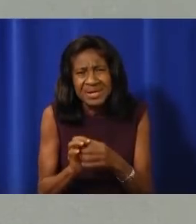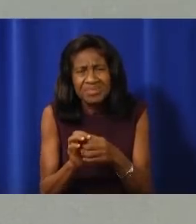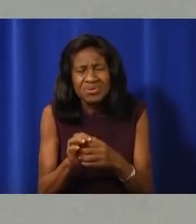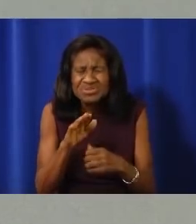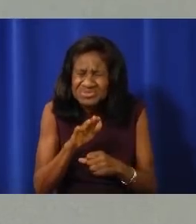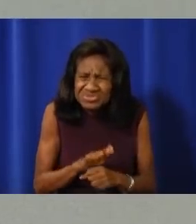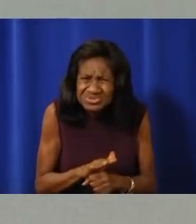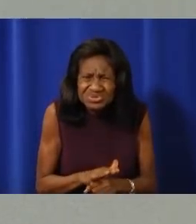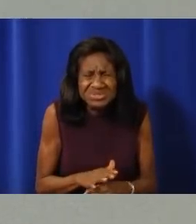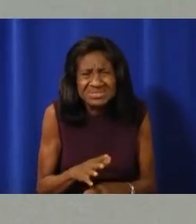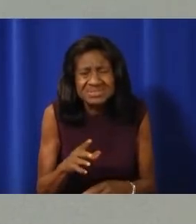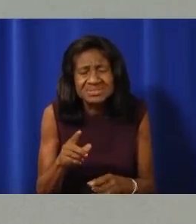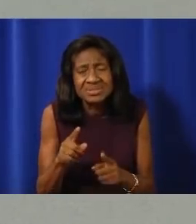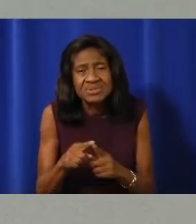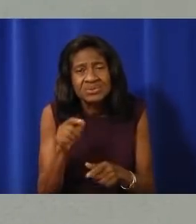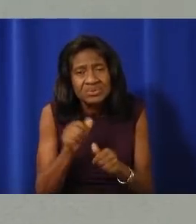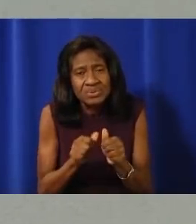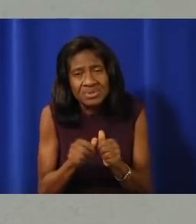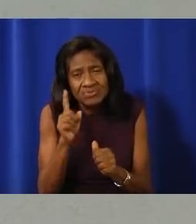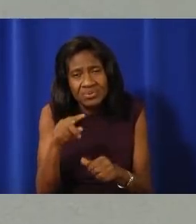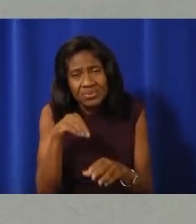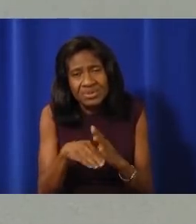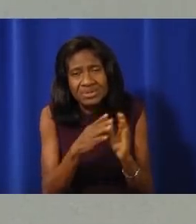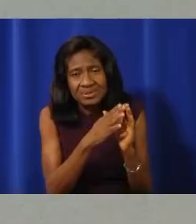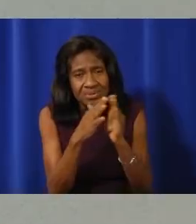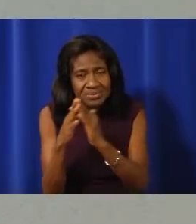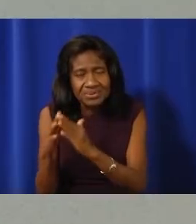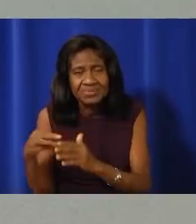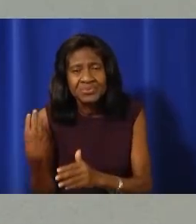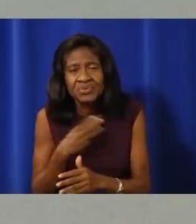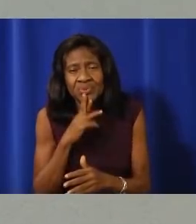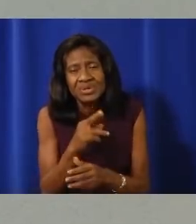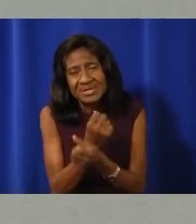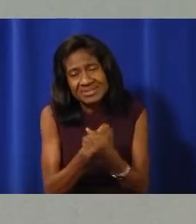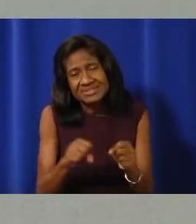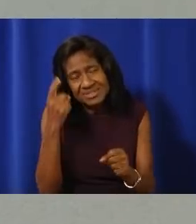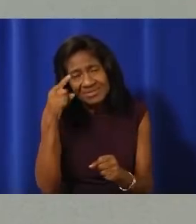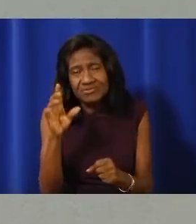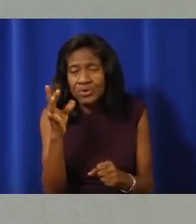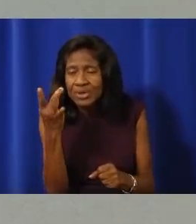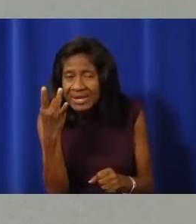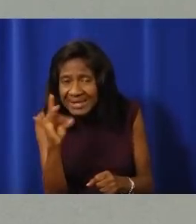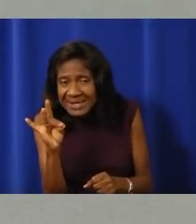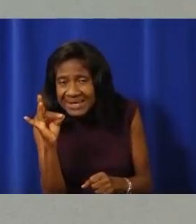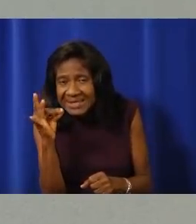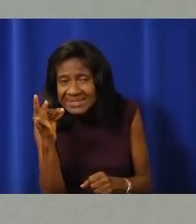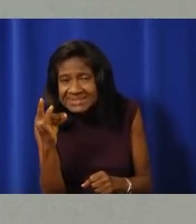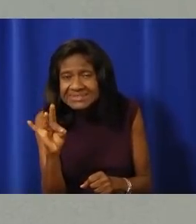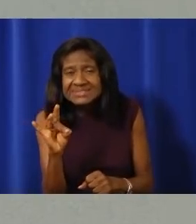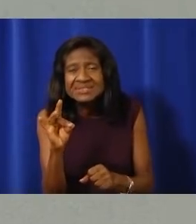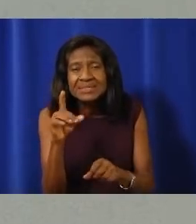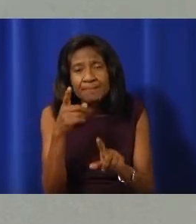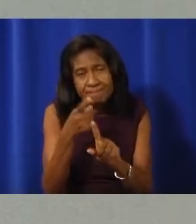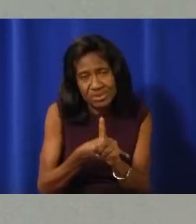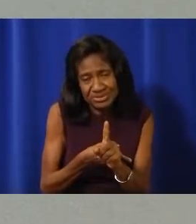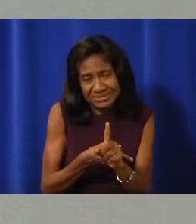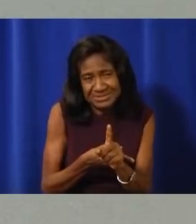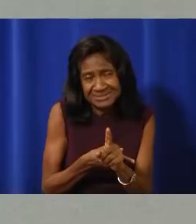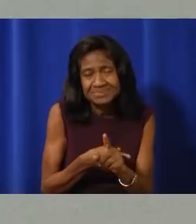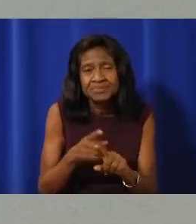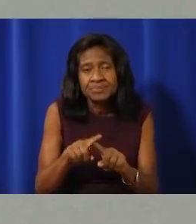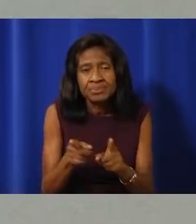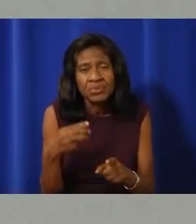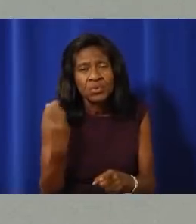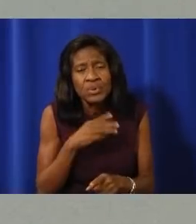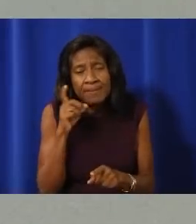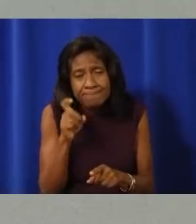community. We've had an incredibly safe bubble for 18 months, and it doesn't quite feel like that just now. But we should